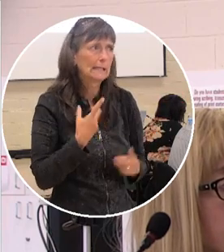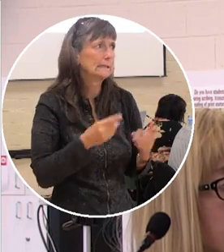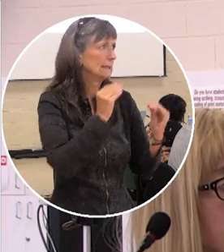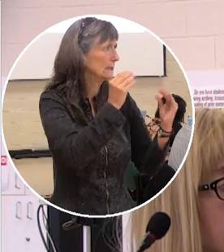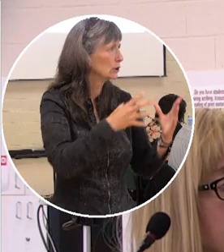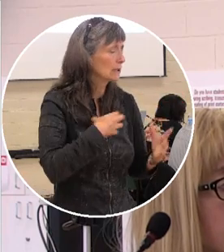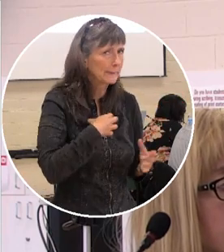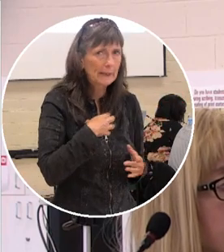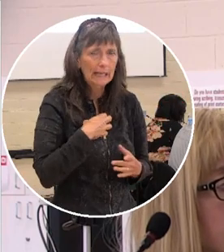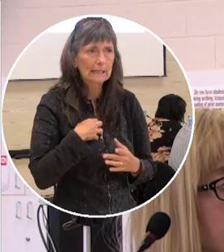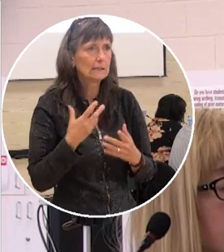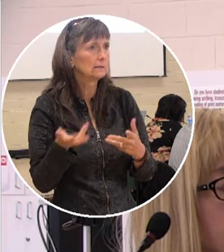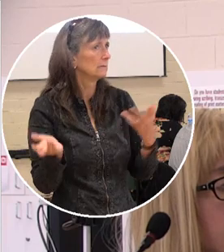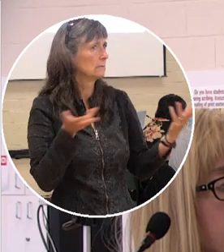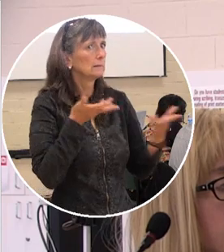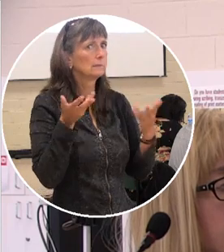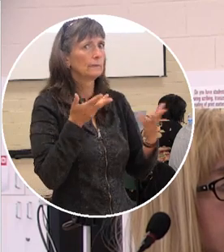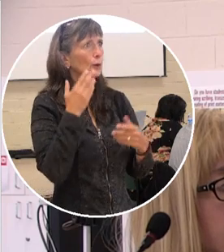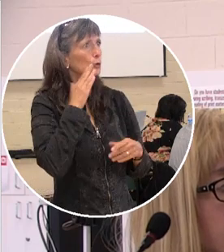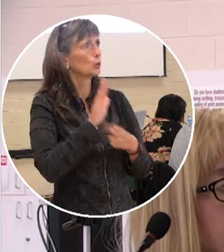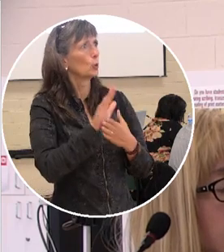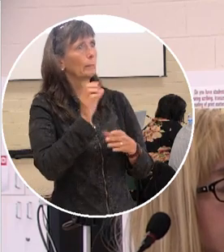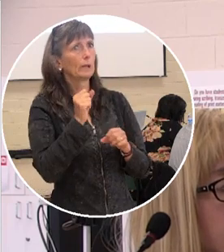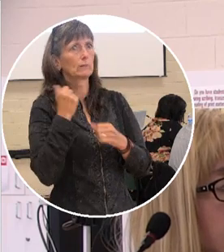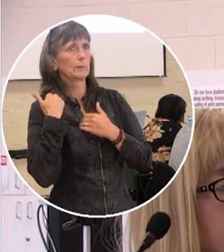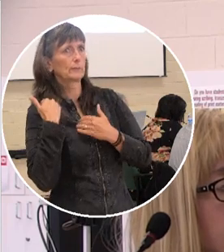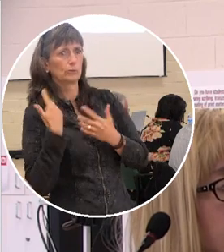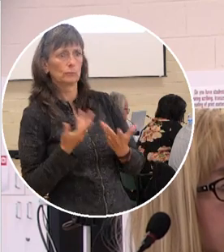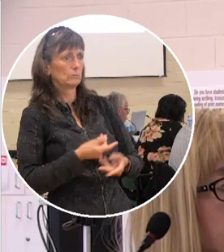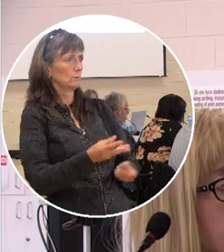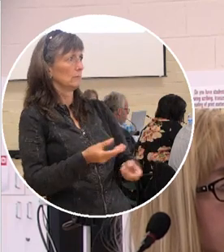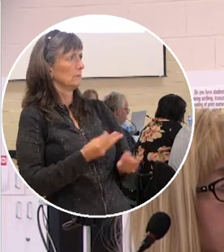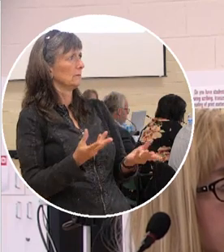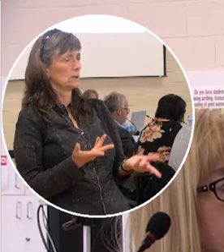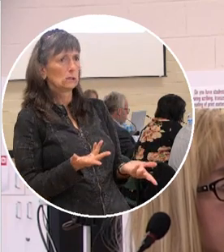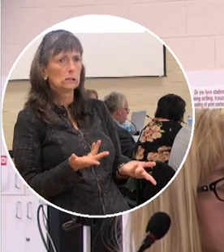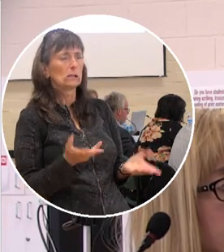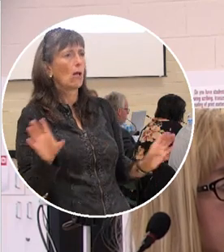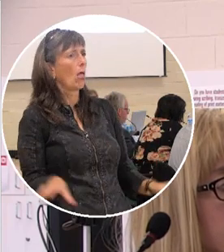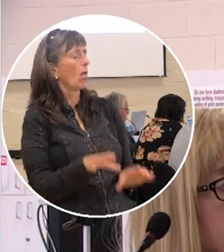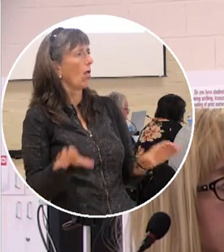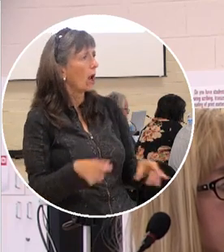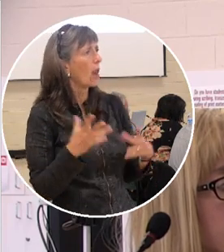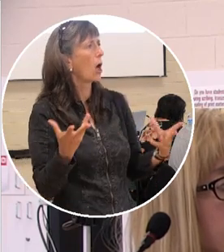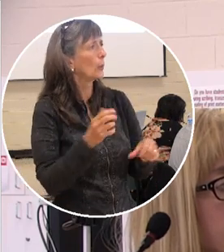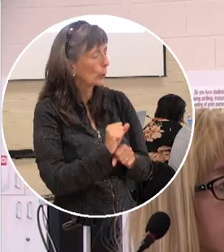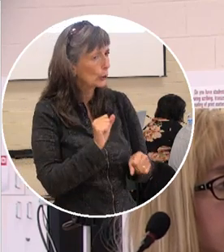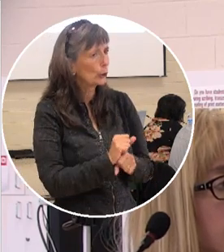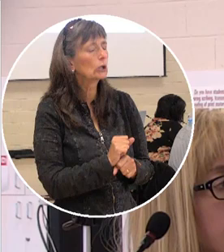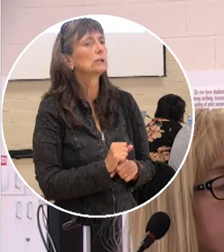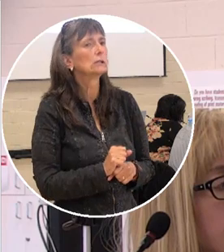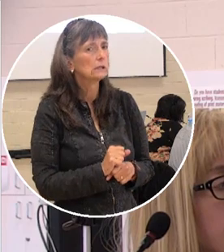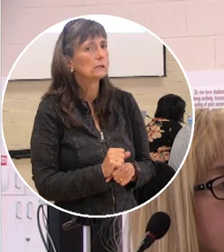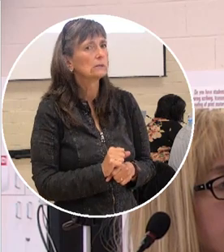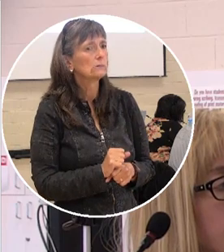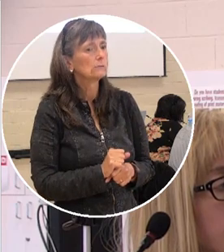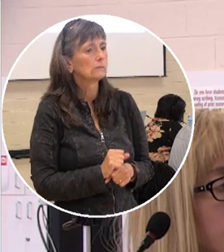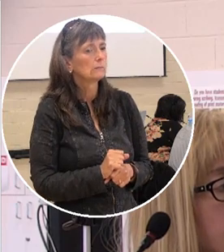teachers responsible for school milk program about it being so labor intensive and they'd lose